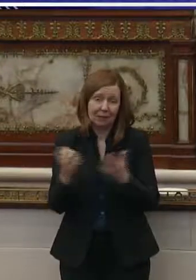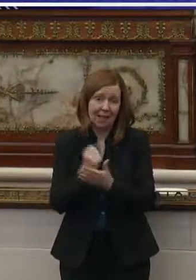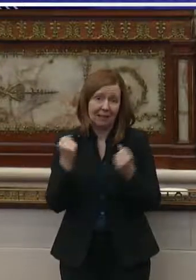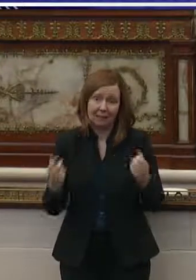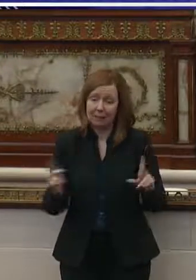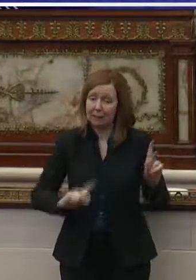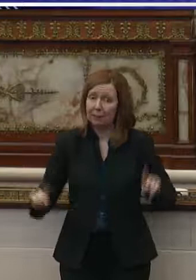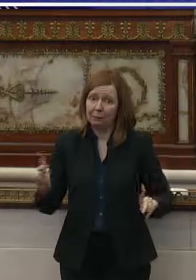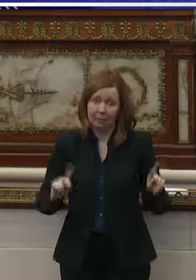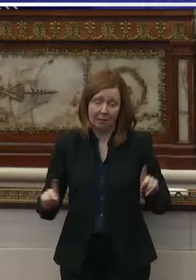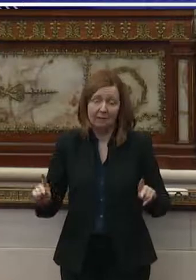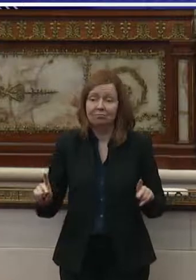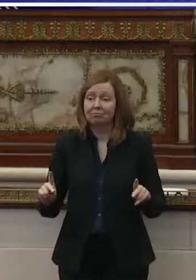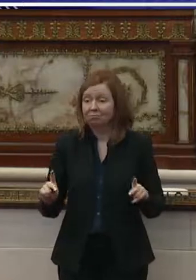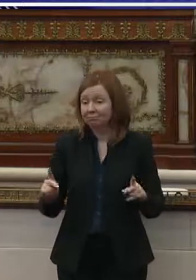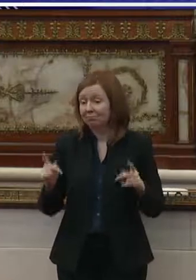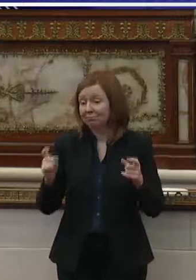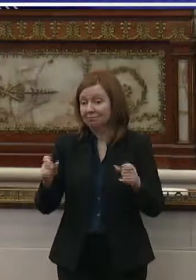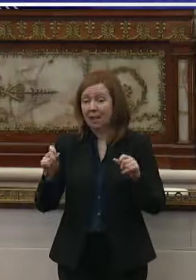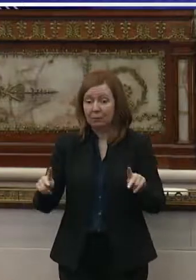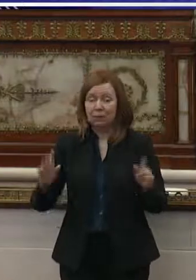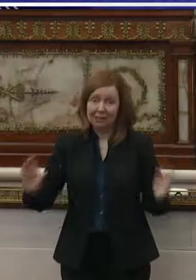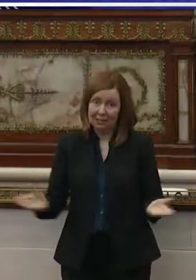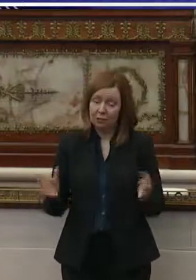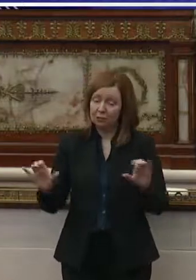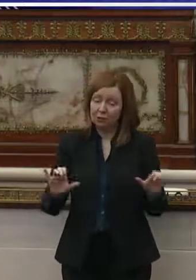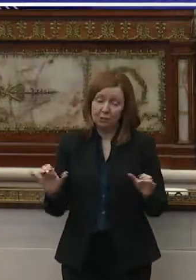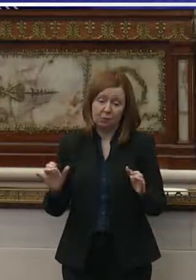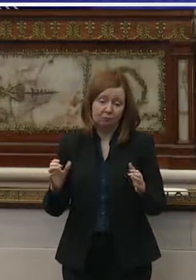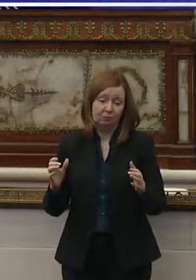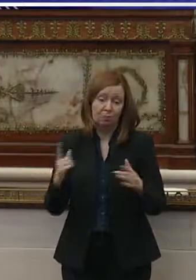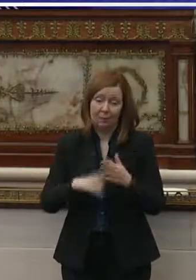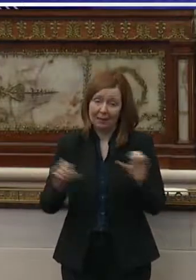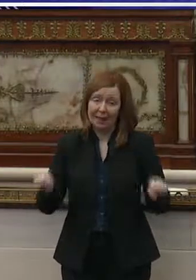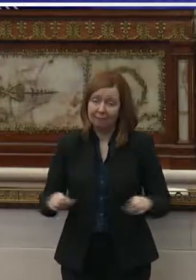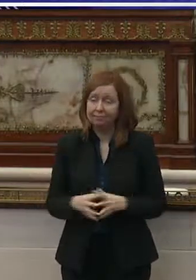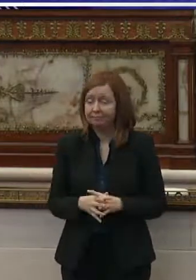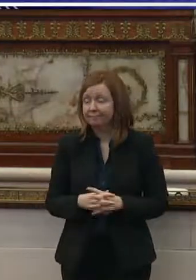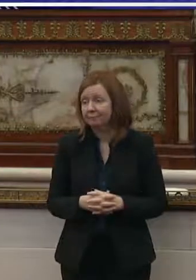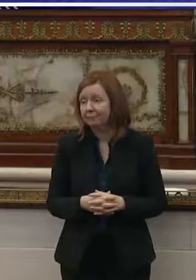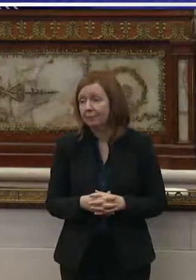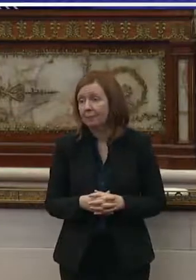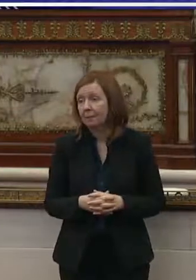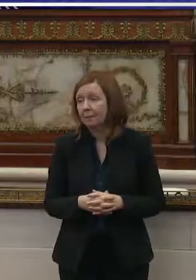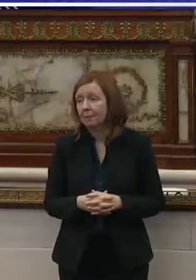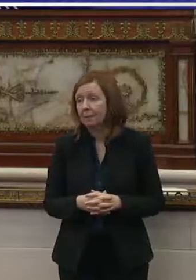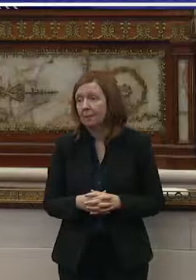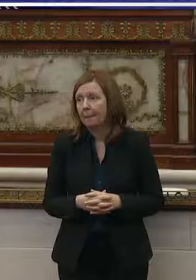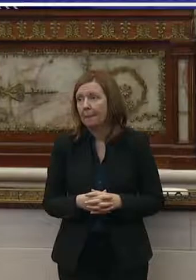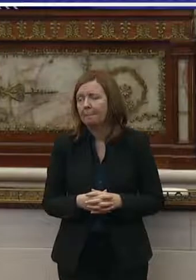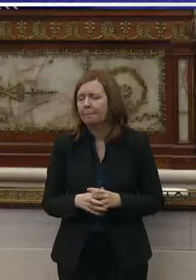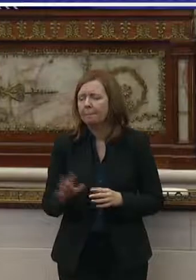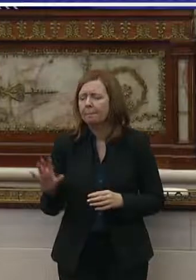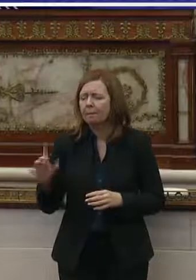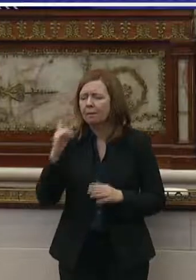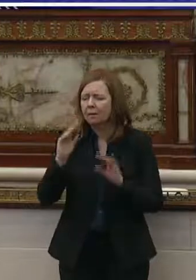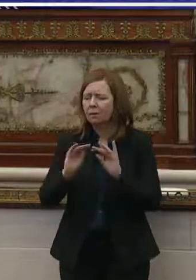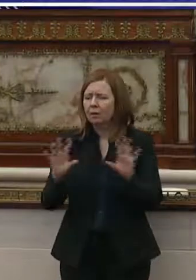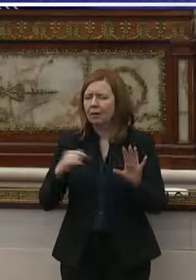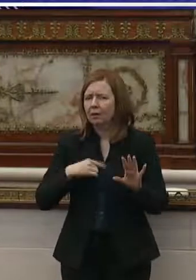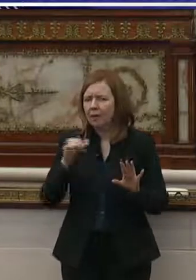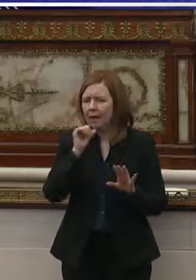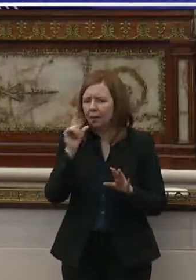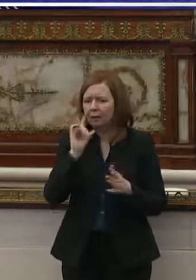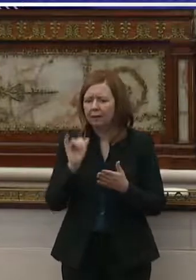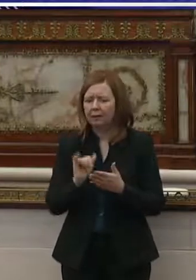people, give them that opportunity, encourage them to do so as we can. And I don't, for clarity, I don't